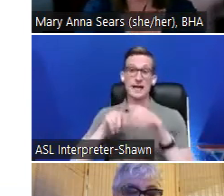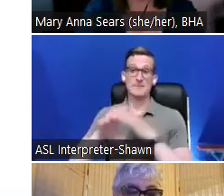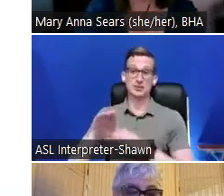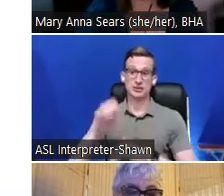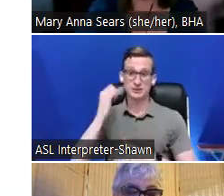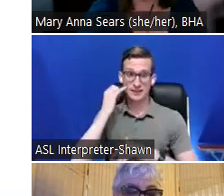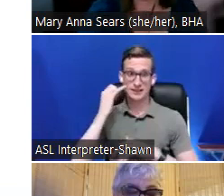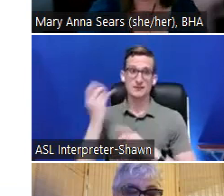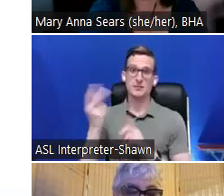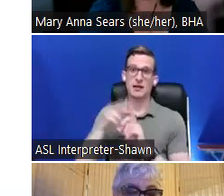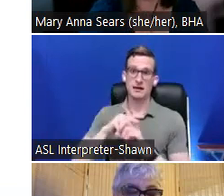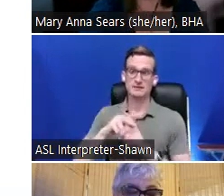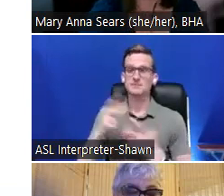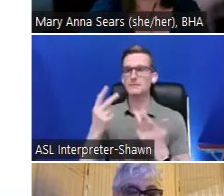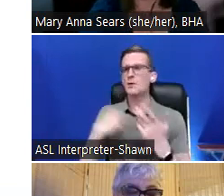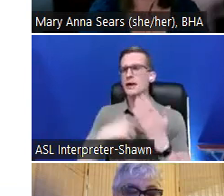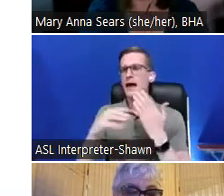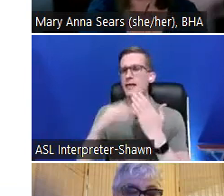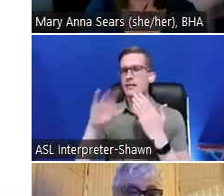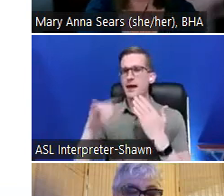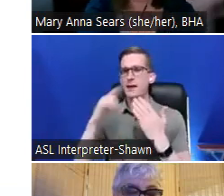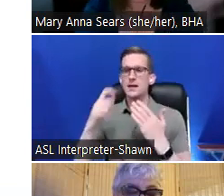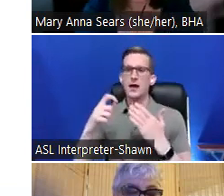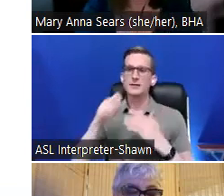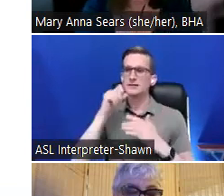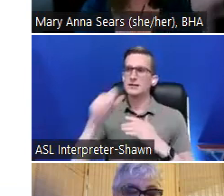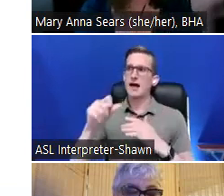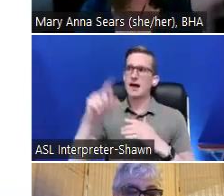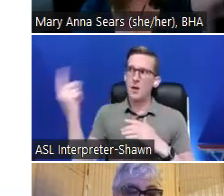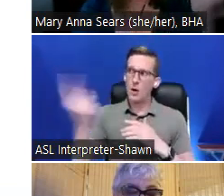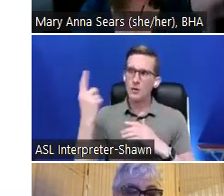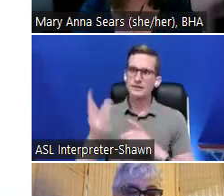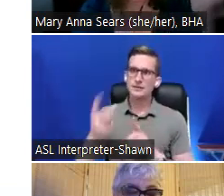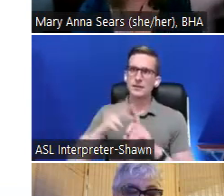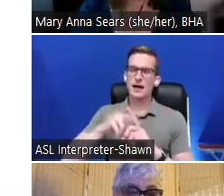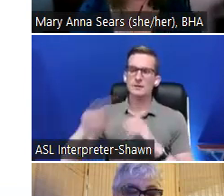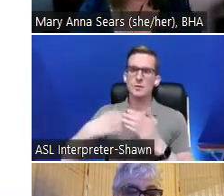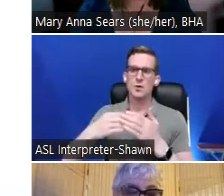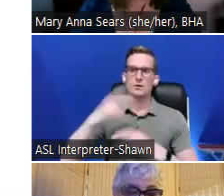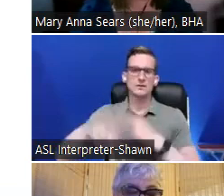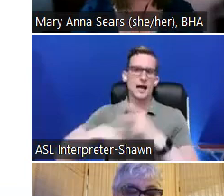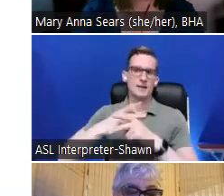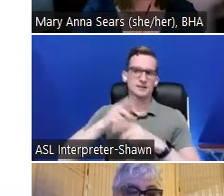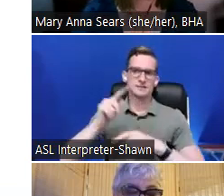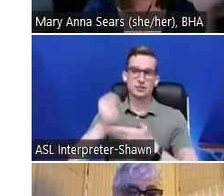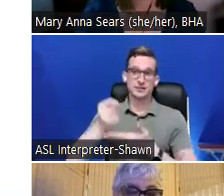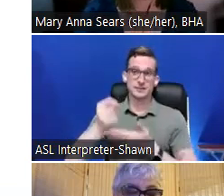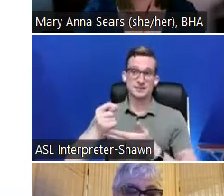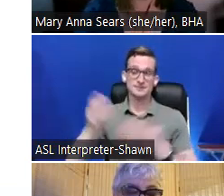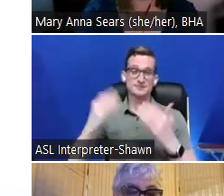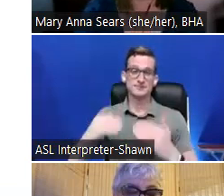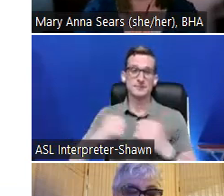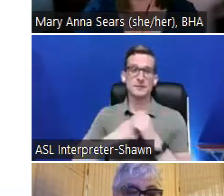be necessarily applicable to all of our treatment types at this point. And then following current state, authorized